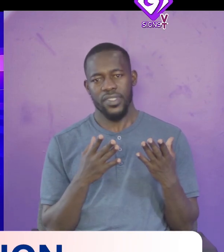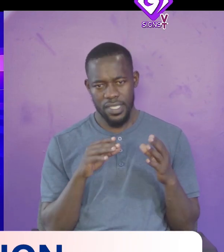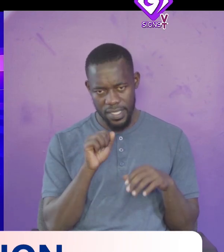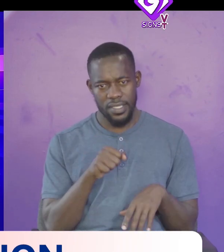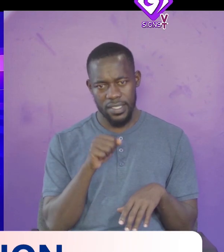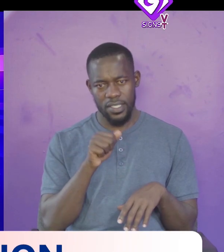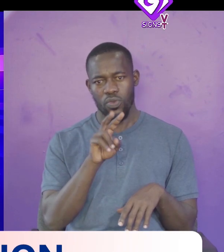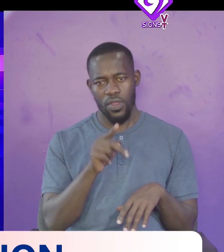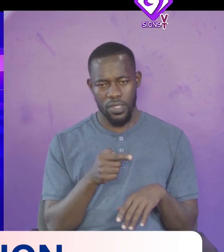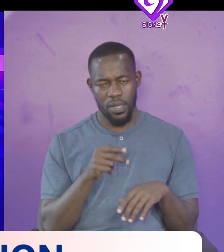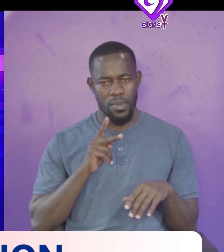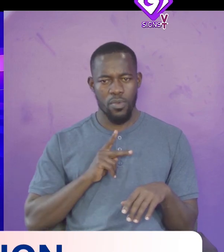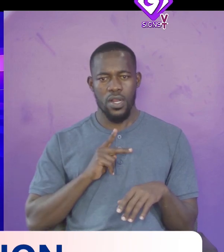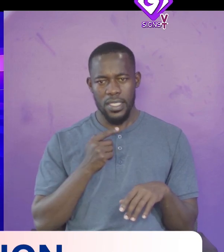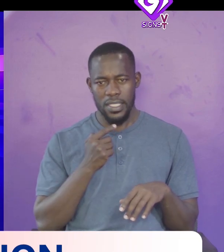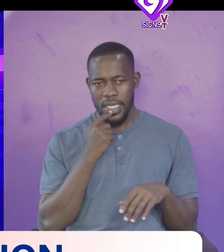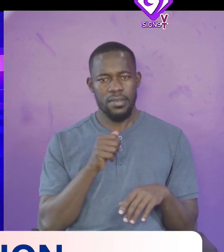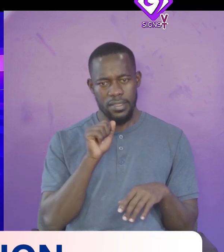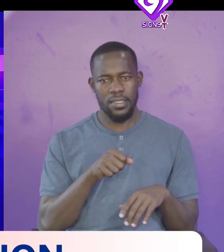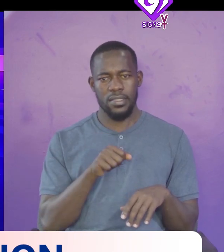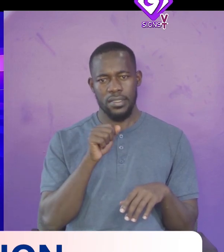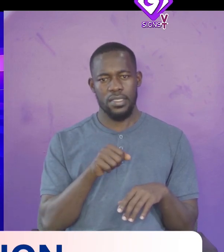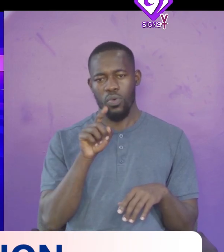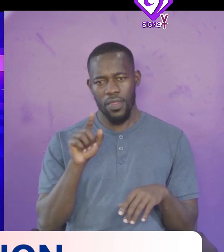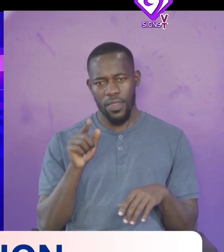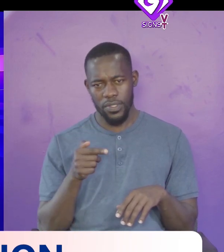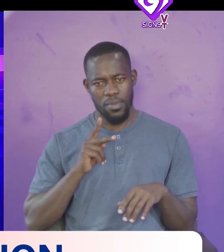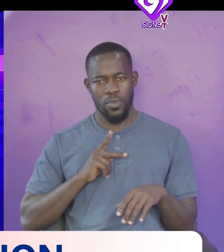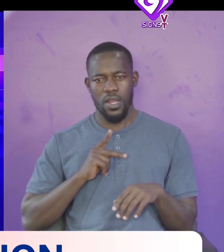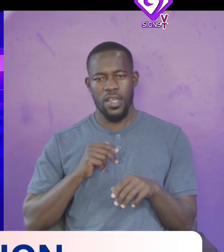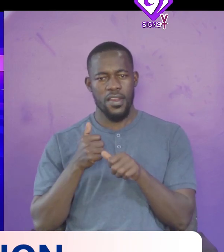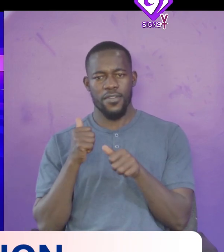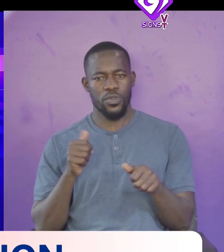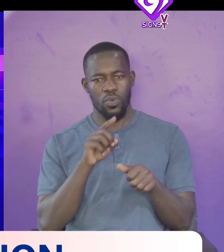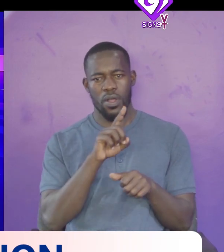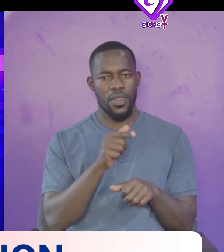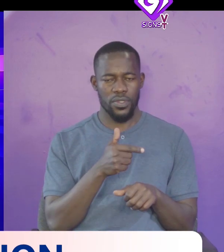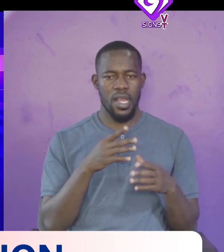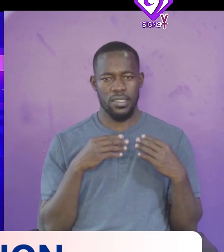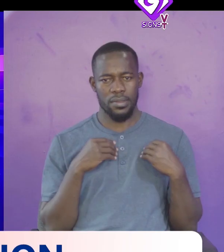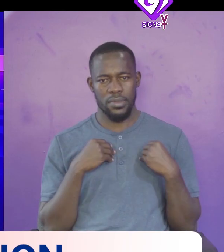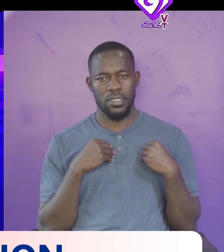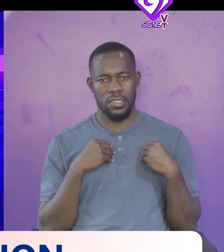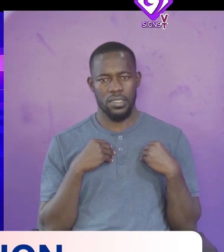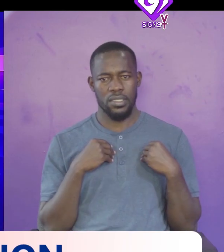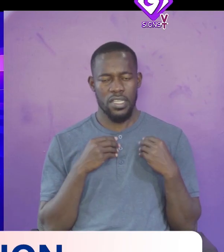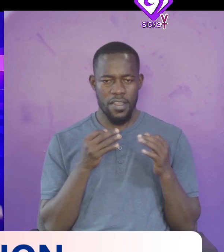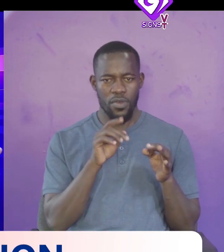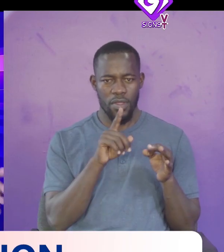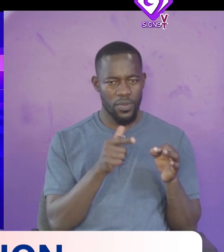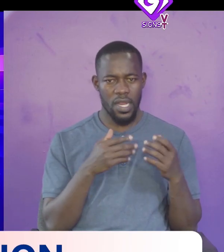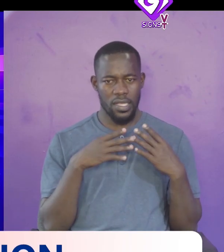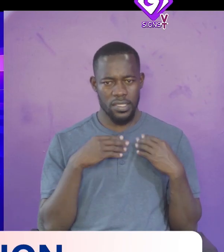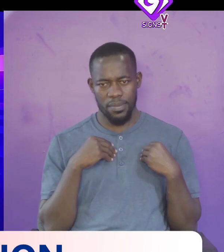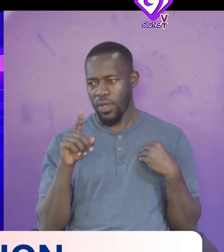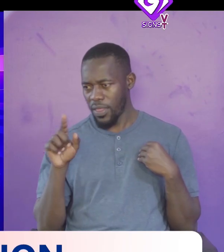2,000 people talked about this issue. 1,000 of them rejected, 1,000 agreed. You have a fighting chance. Okay. You get it? Okay. That